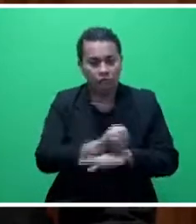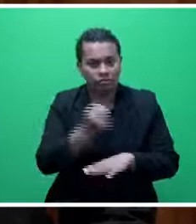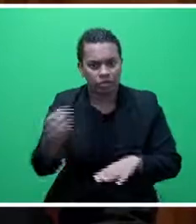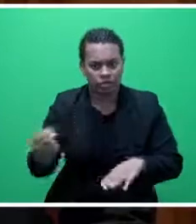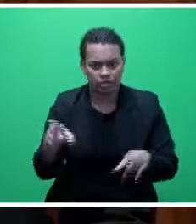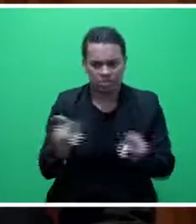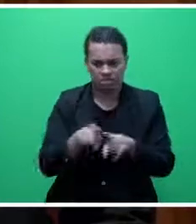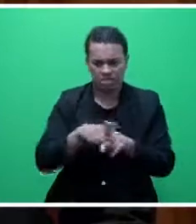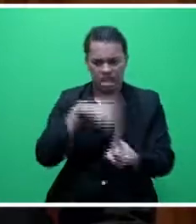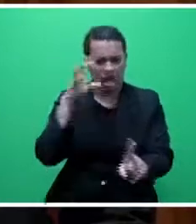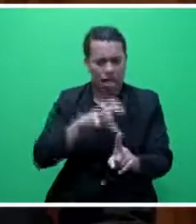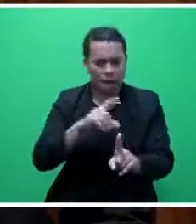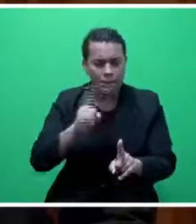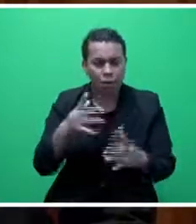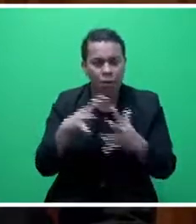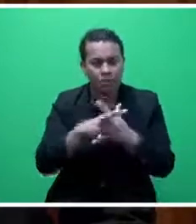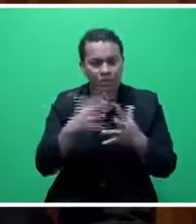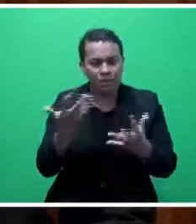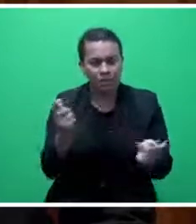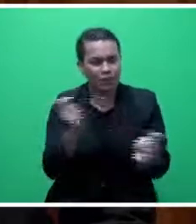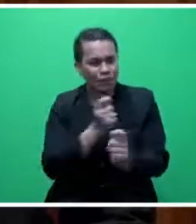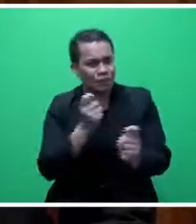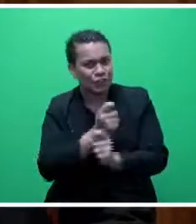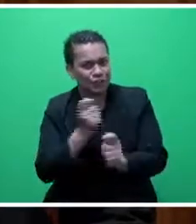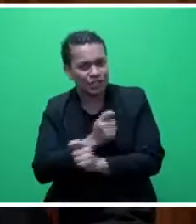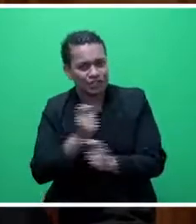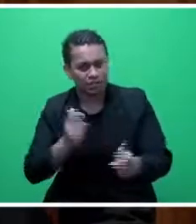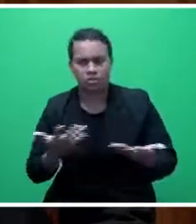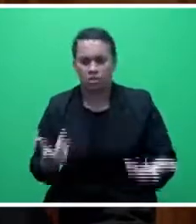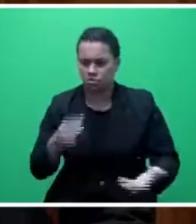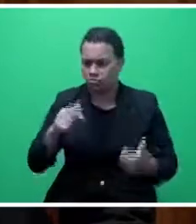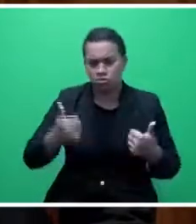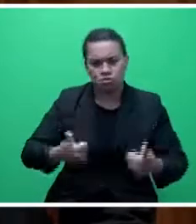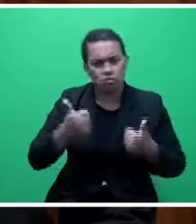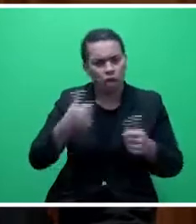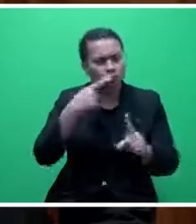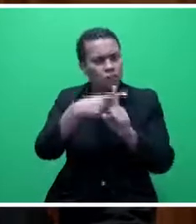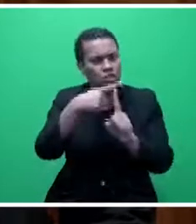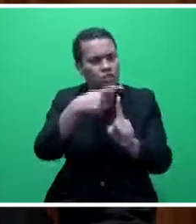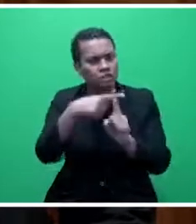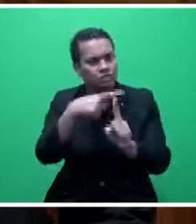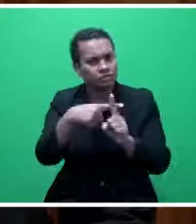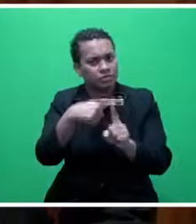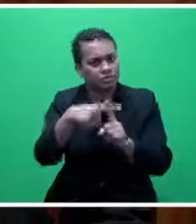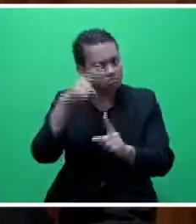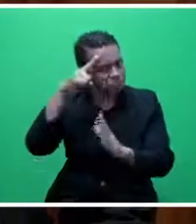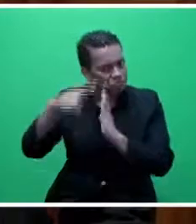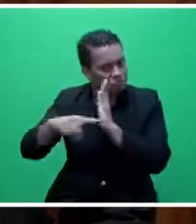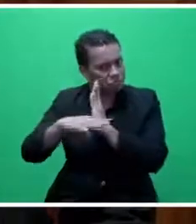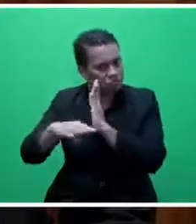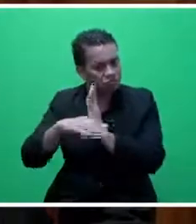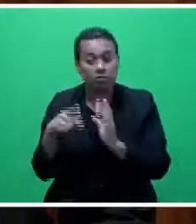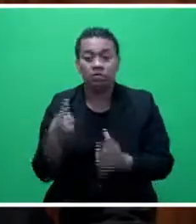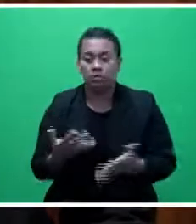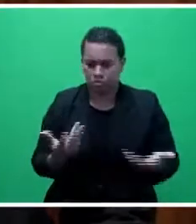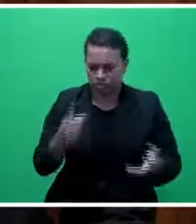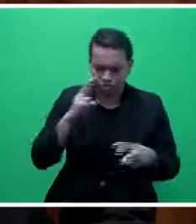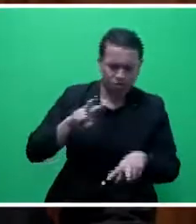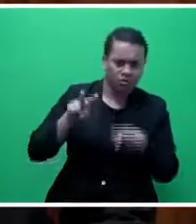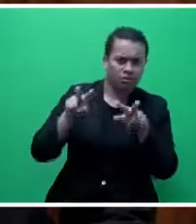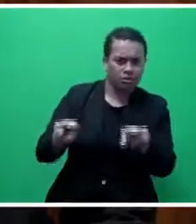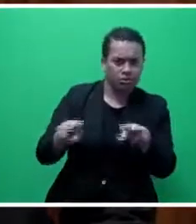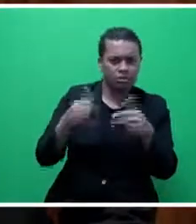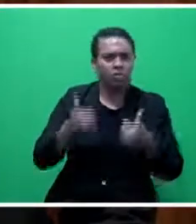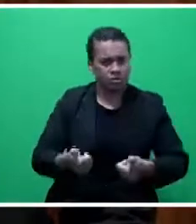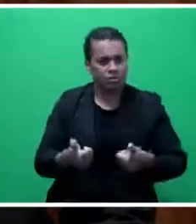on Wednesday it has changed. It has changed. They got some positives, and I think the whole country likes to see that. And